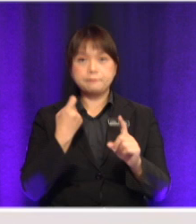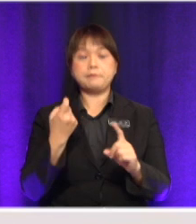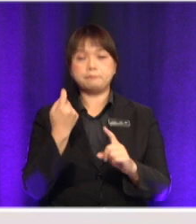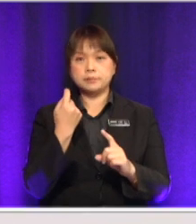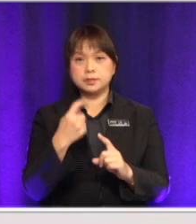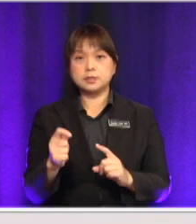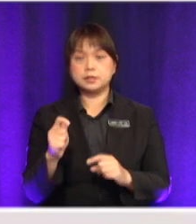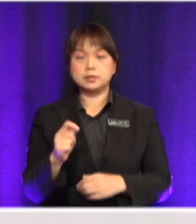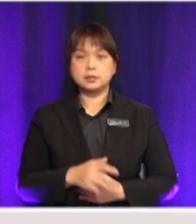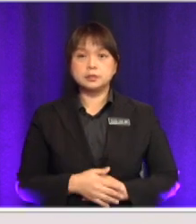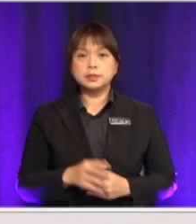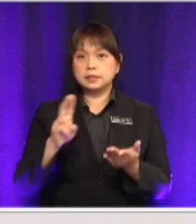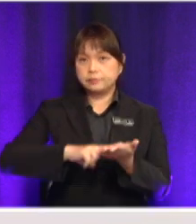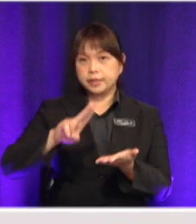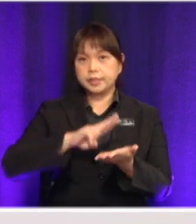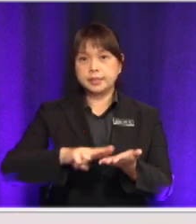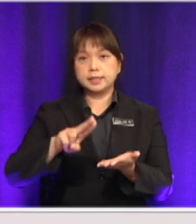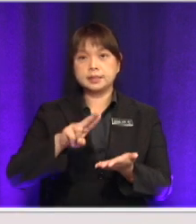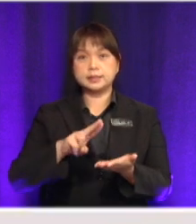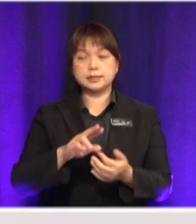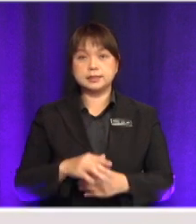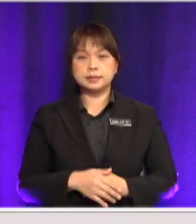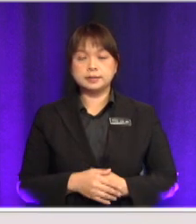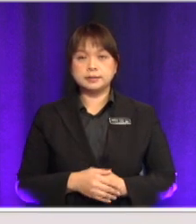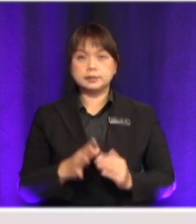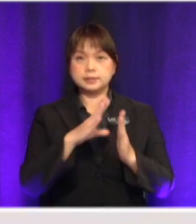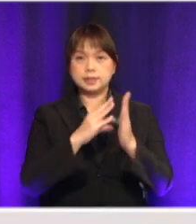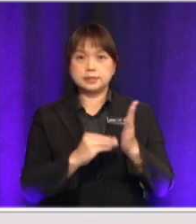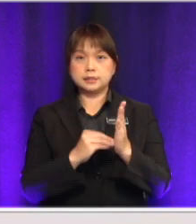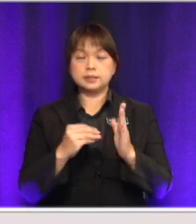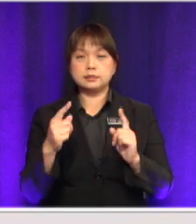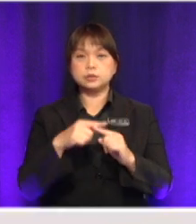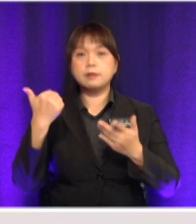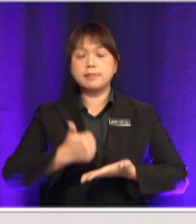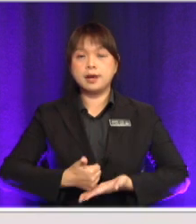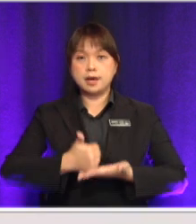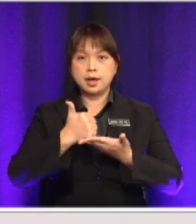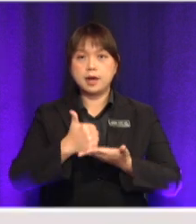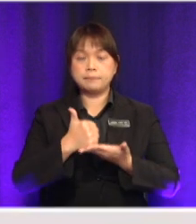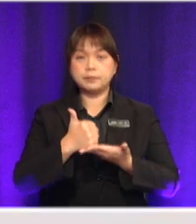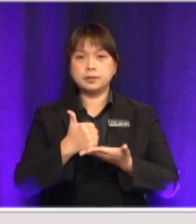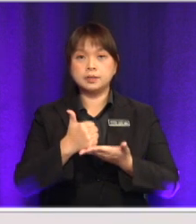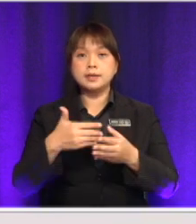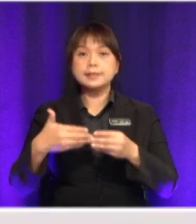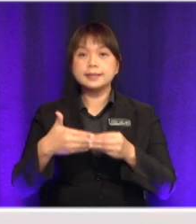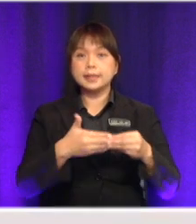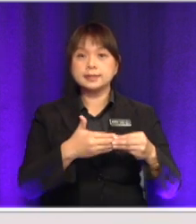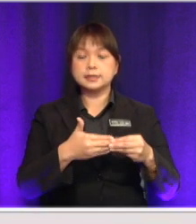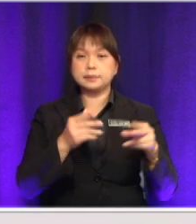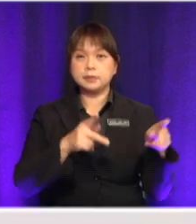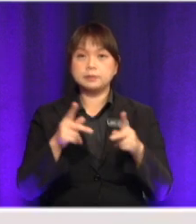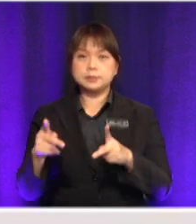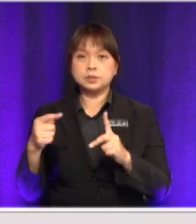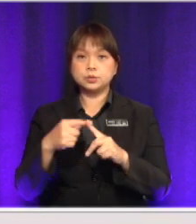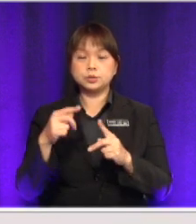the text and place it in the question to help guide the pupils to read. But now they don't do that. They rephrase